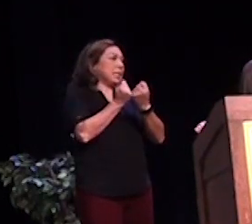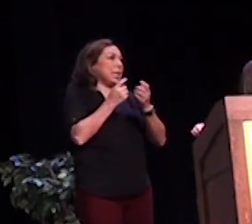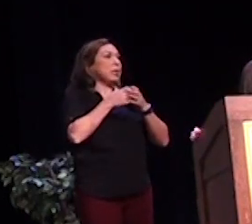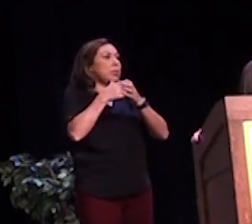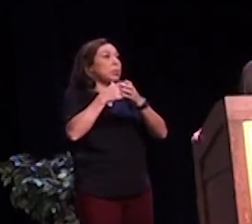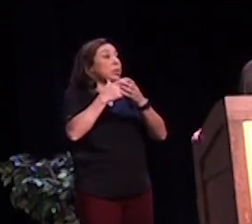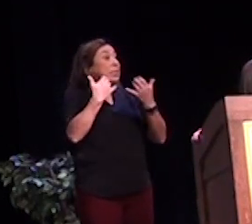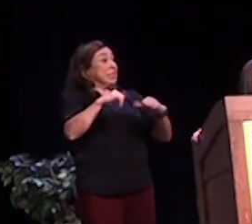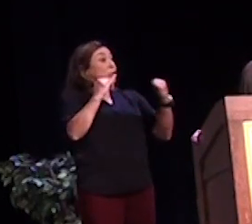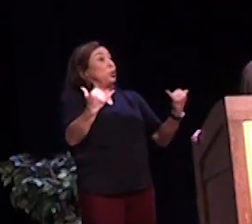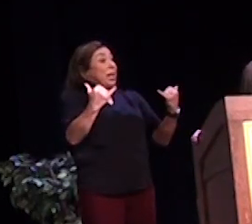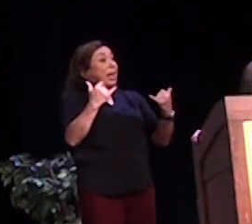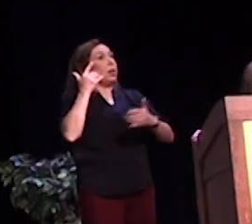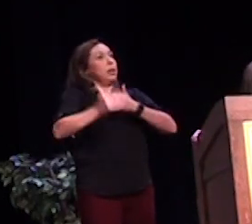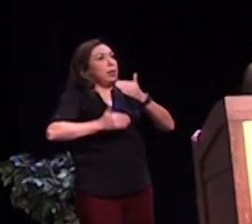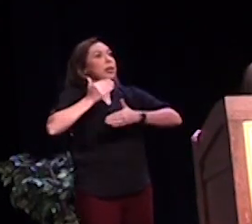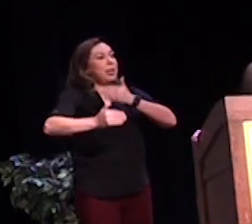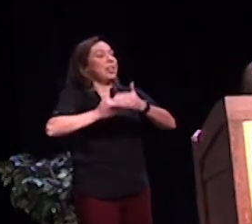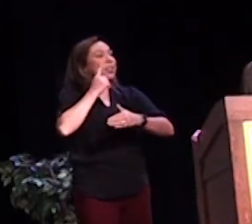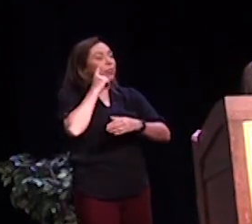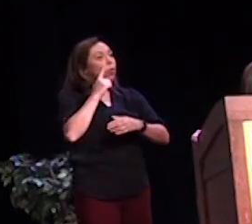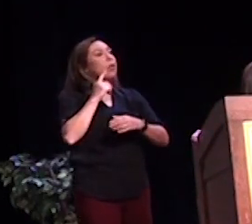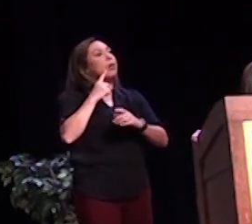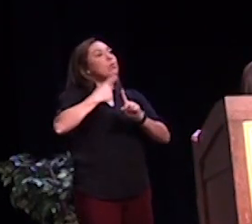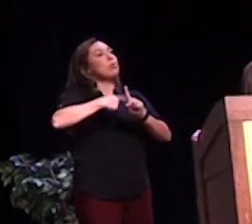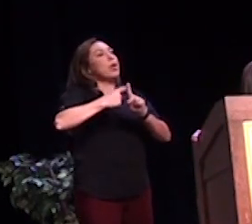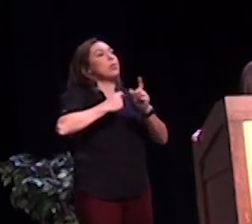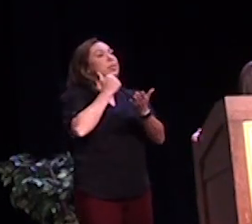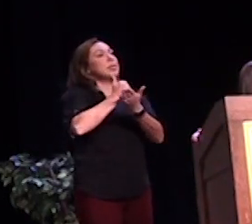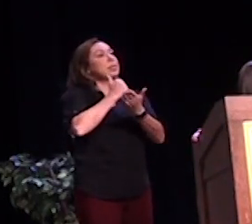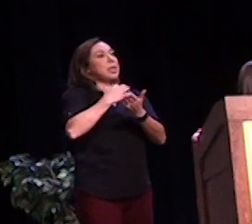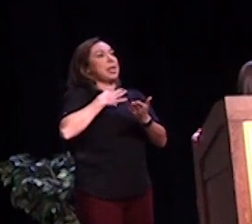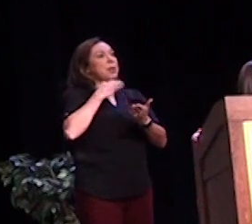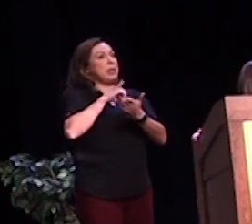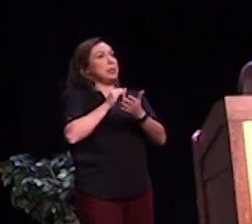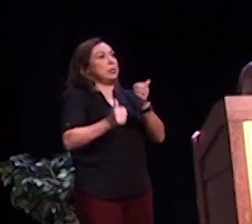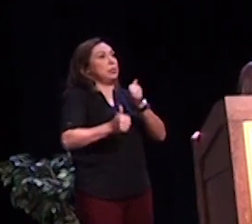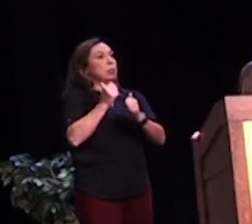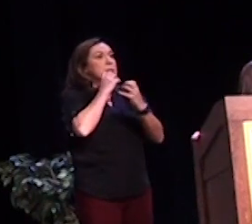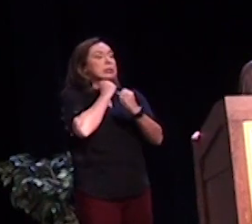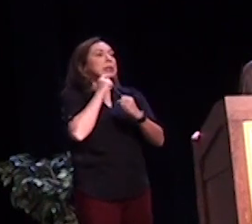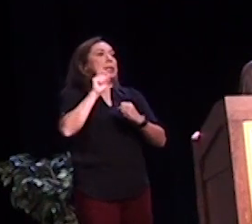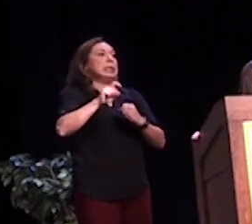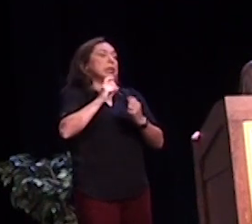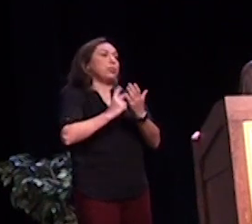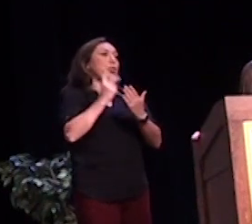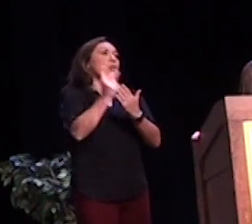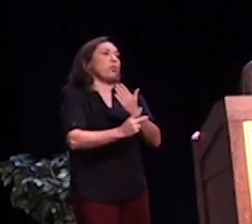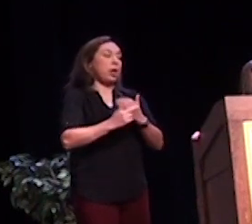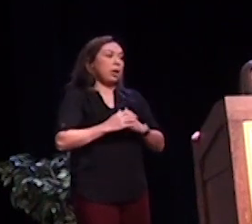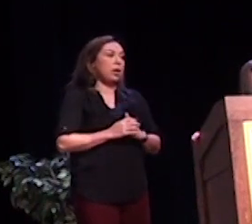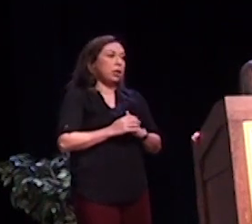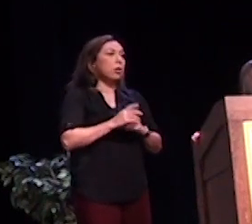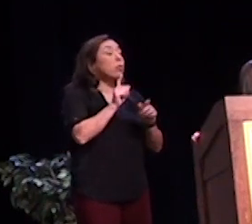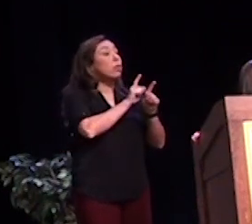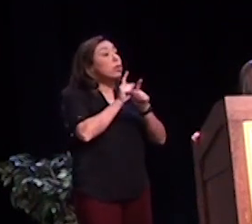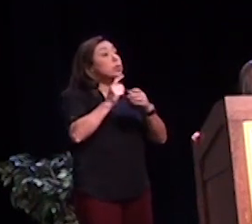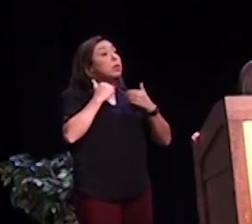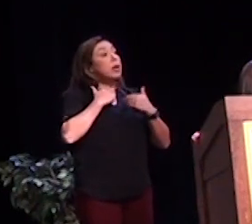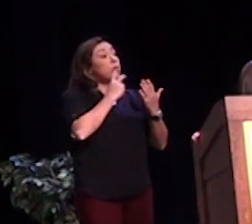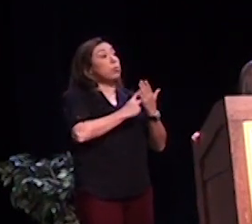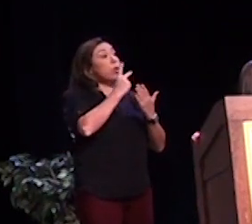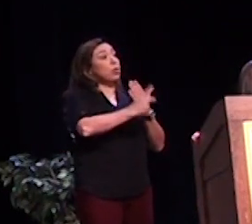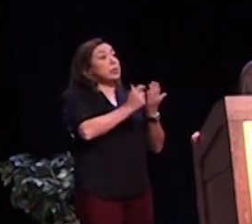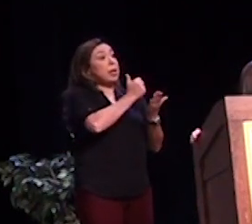today still processing rental assistance application. It is one of our most needed programs. We also have programs that help